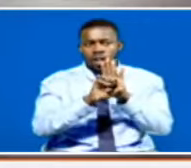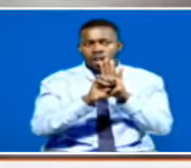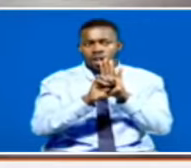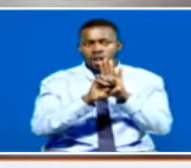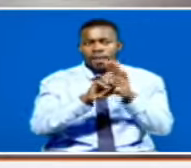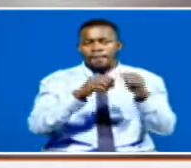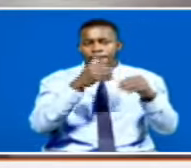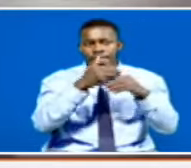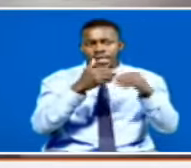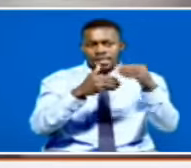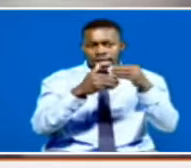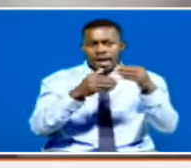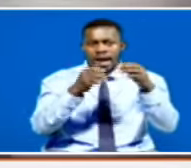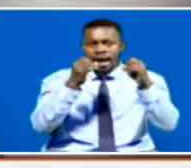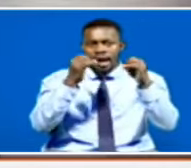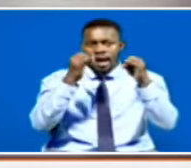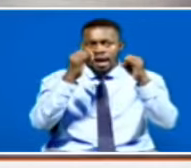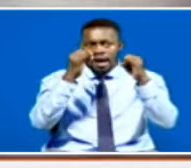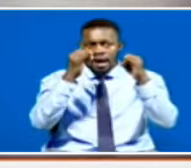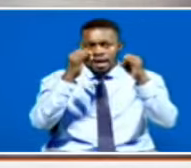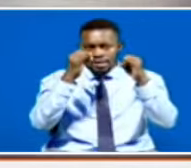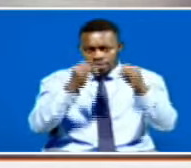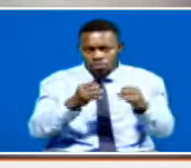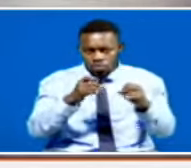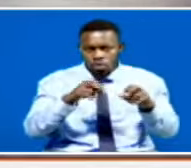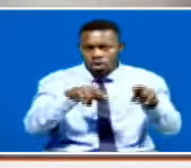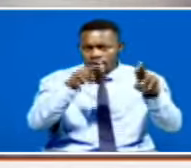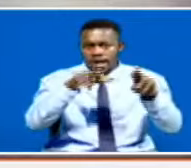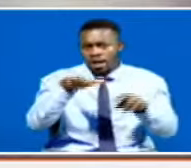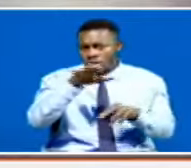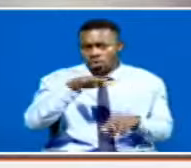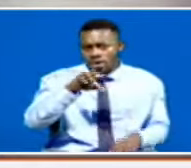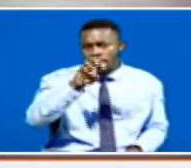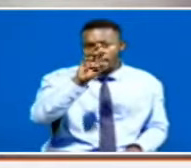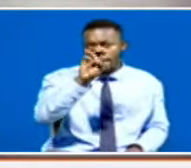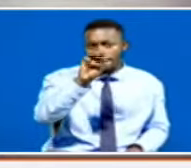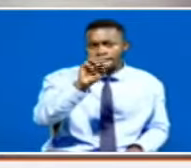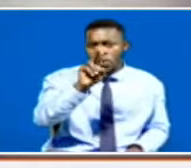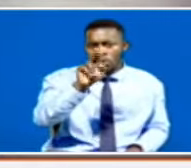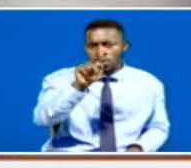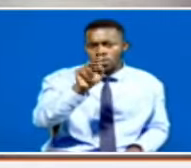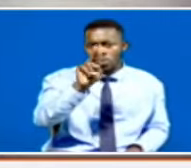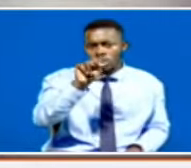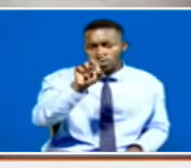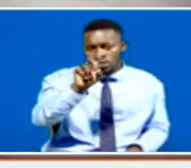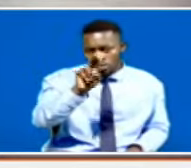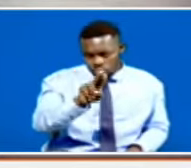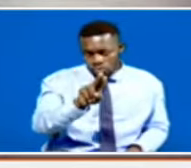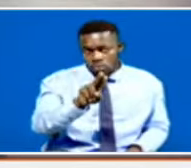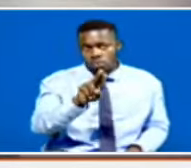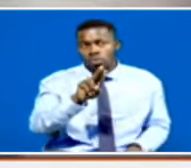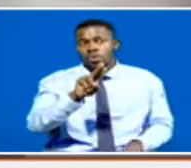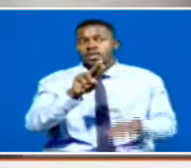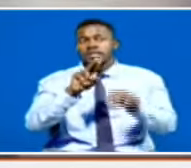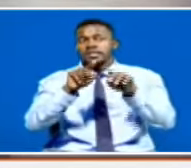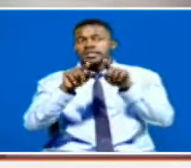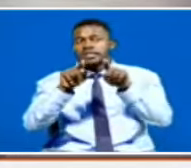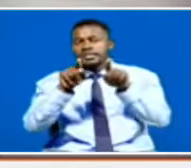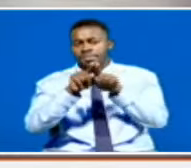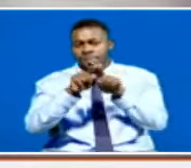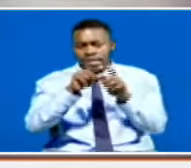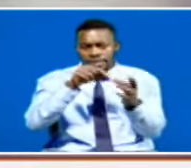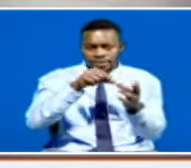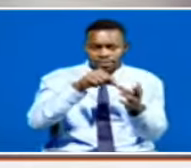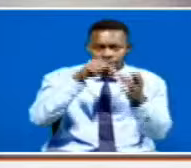a construction of a new berth in Dongokundu, and the process and operationalization of the special economic